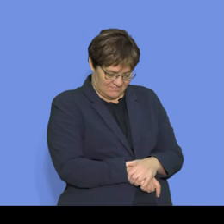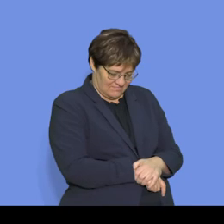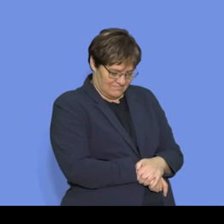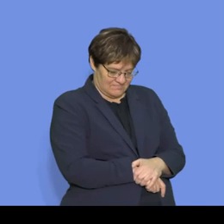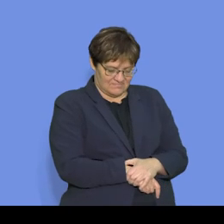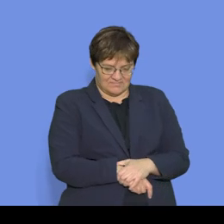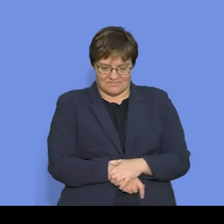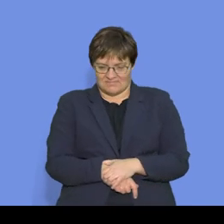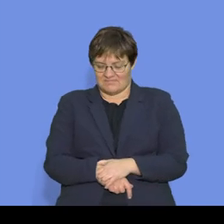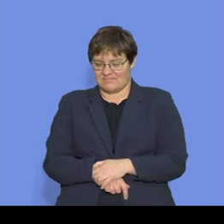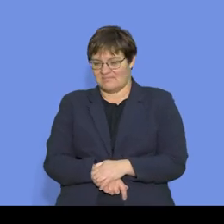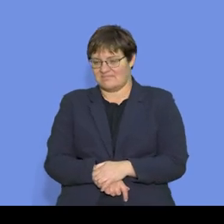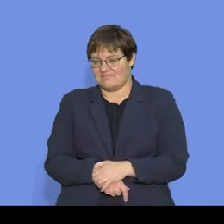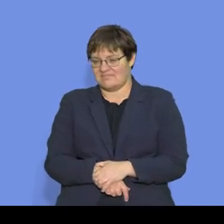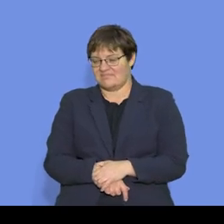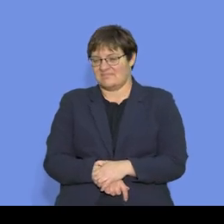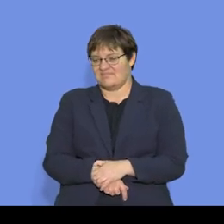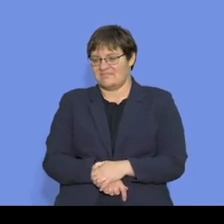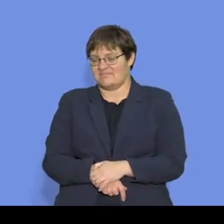Okay. So,